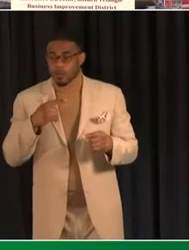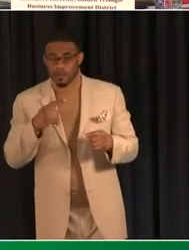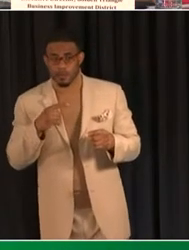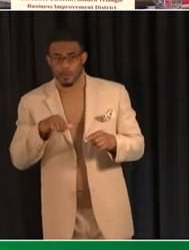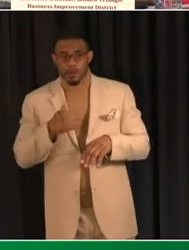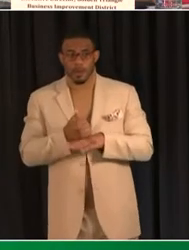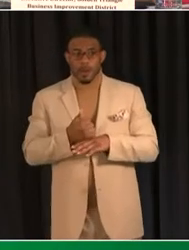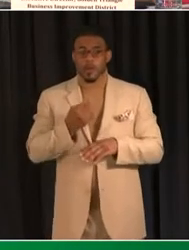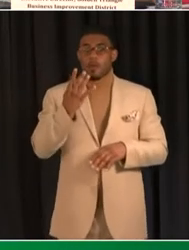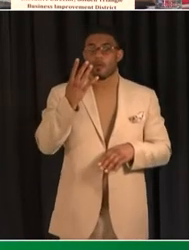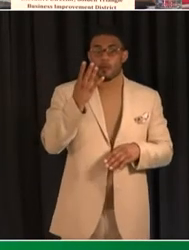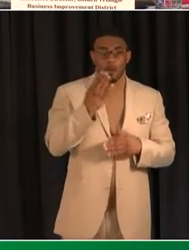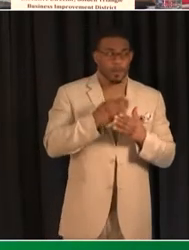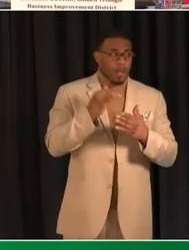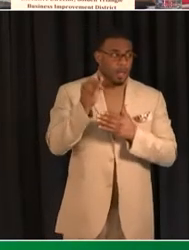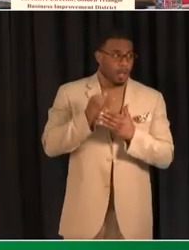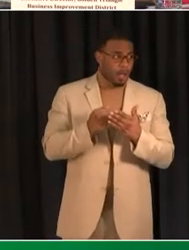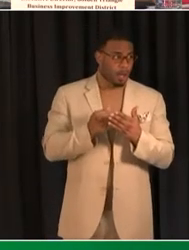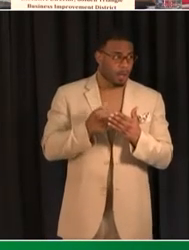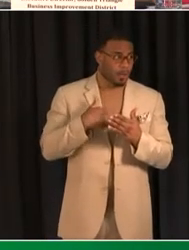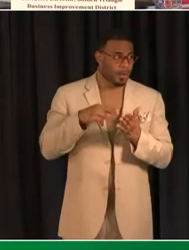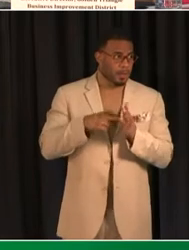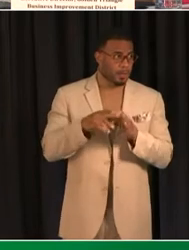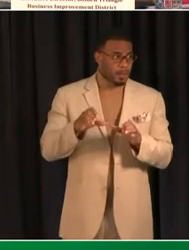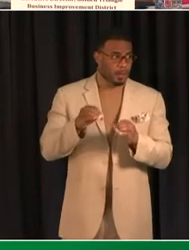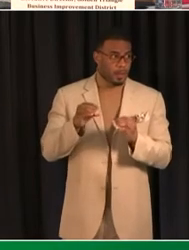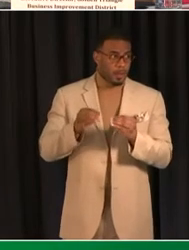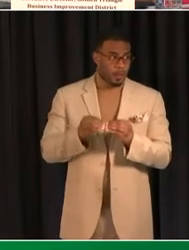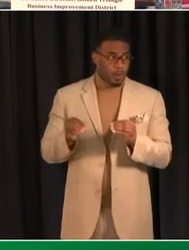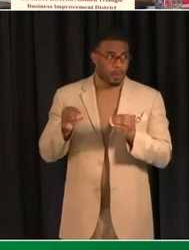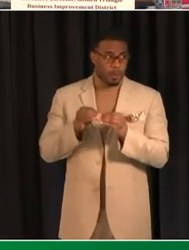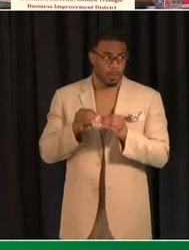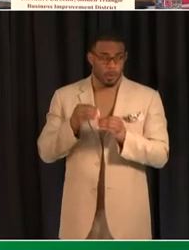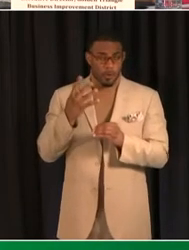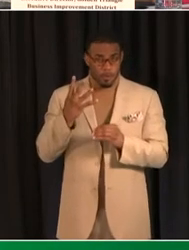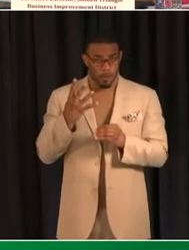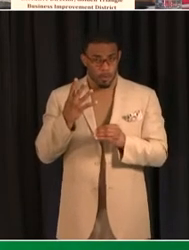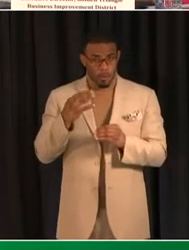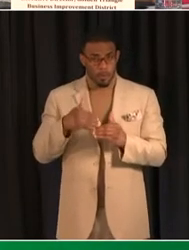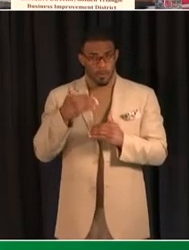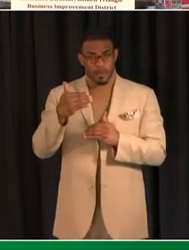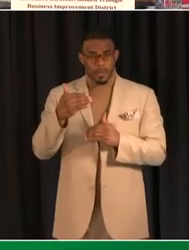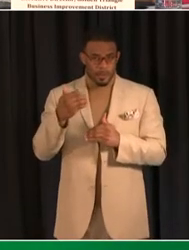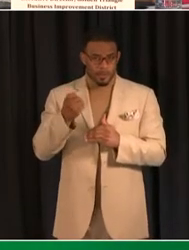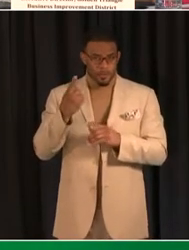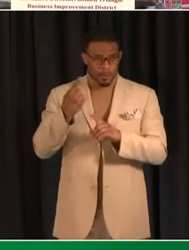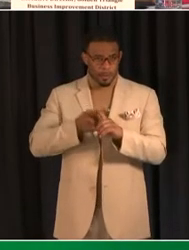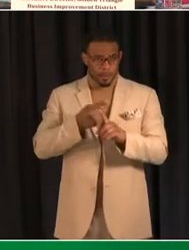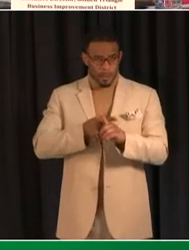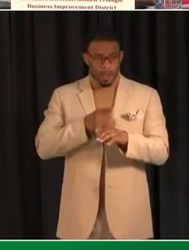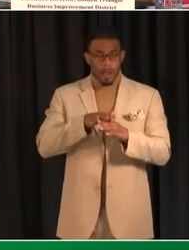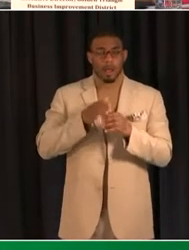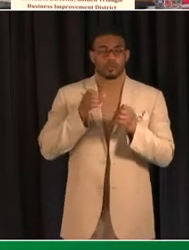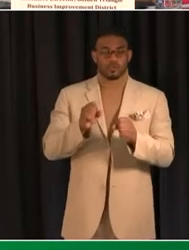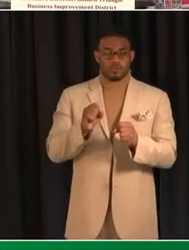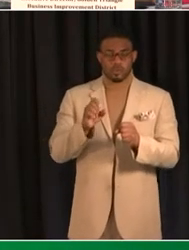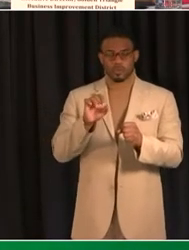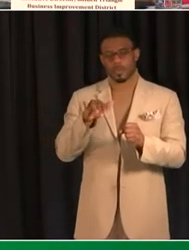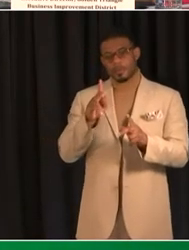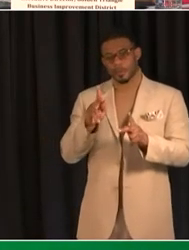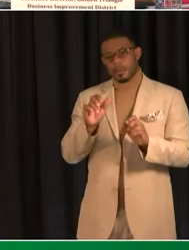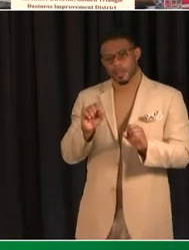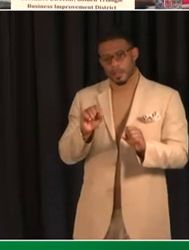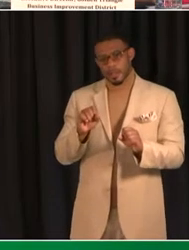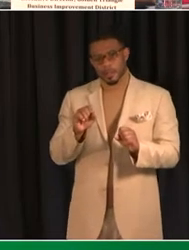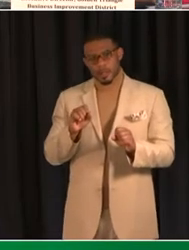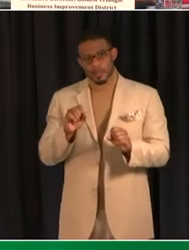far we've put up 4 pieces of art, and we intend to put an additional 4 over the next couple of months on our streets